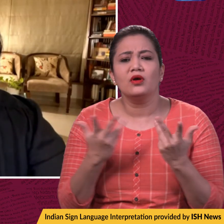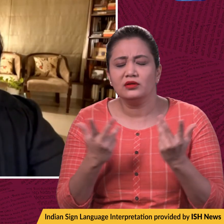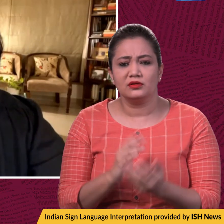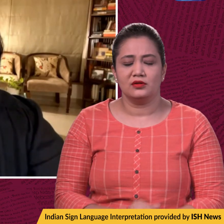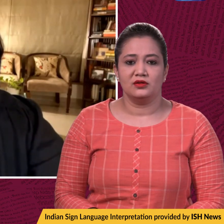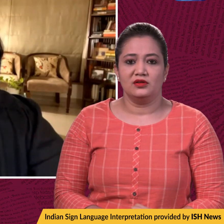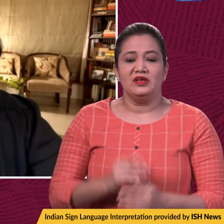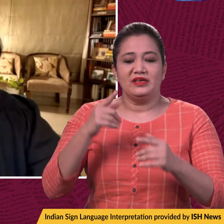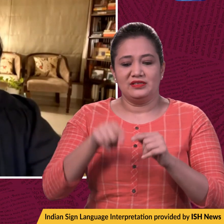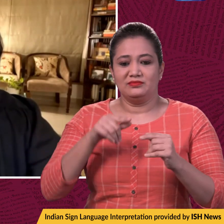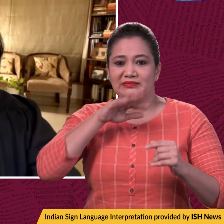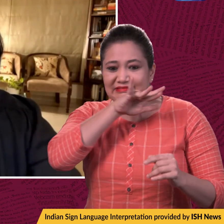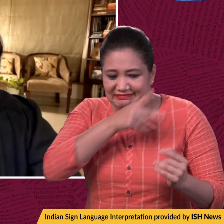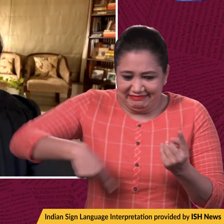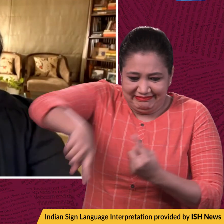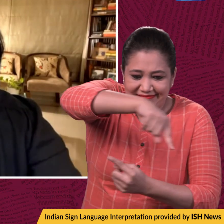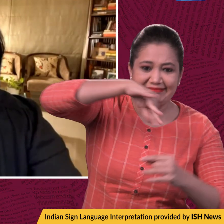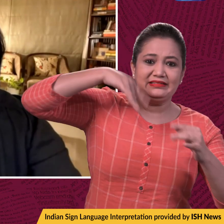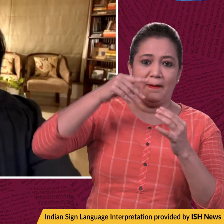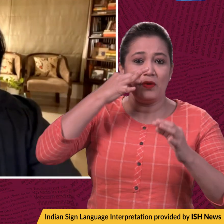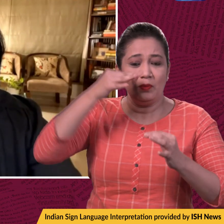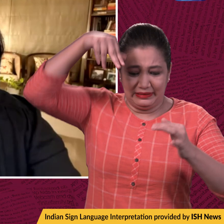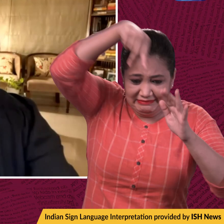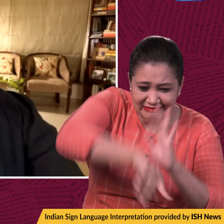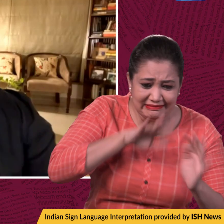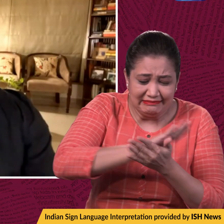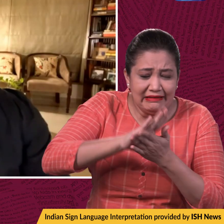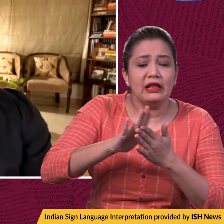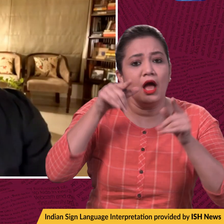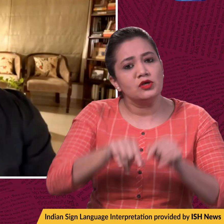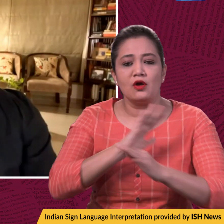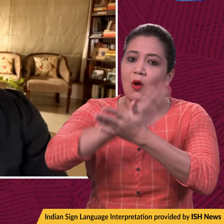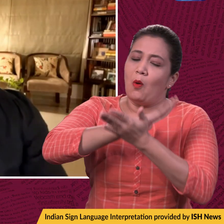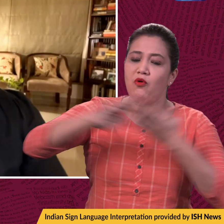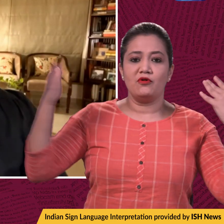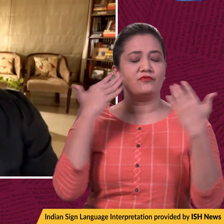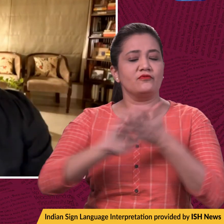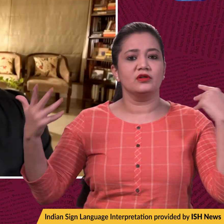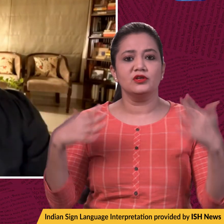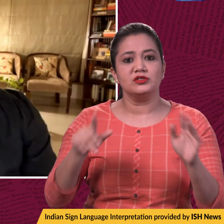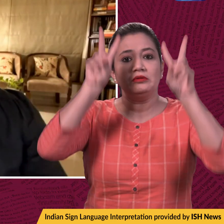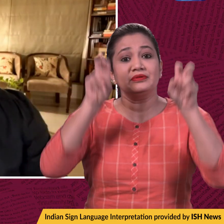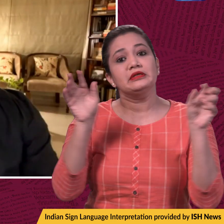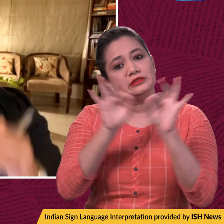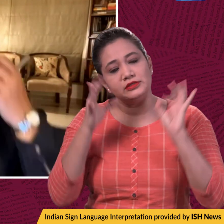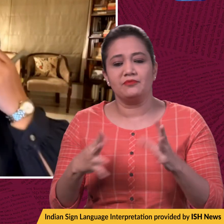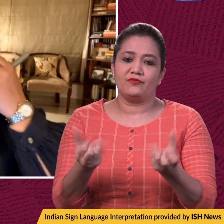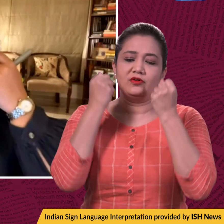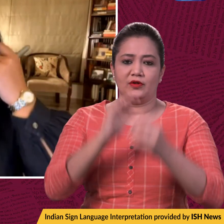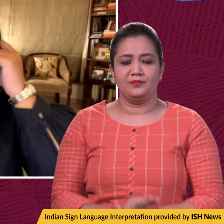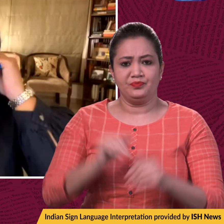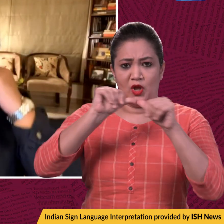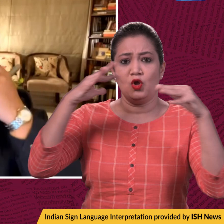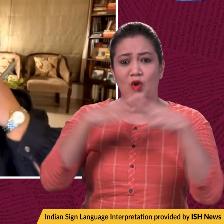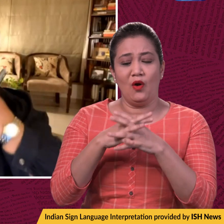of abolition of manual scavenging completely from the country as per the prescribed definition under the law. Now, according